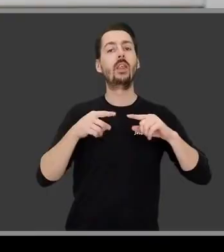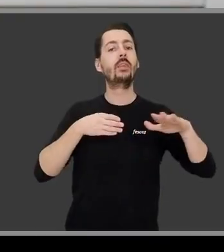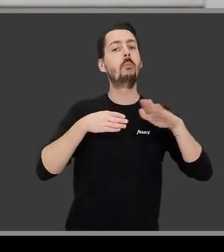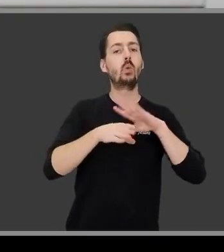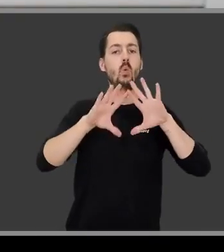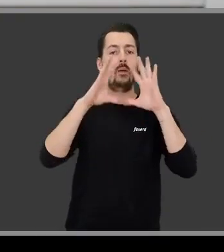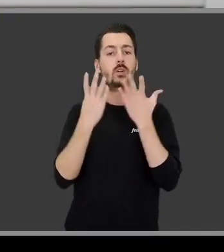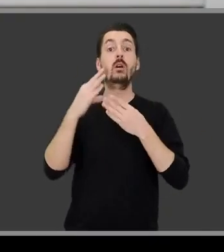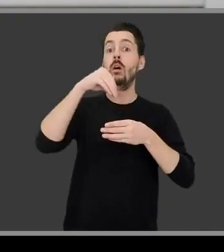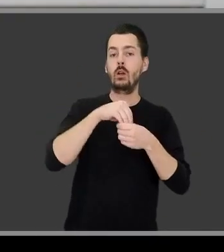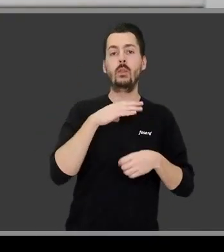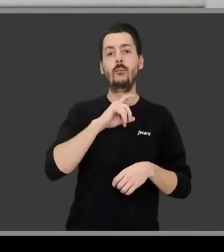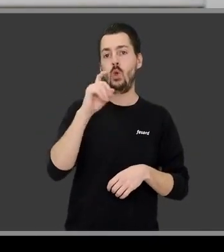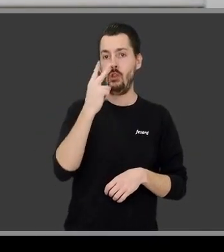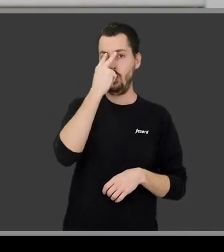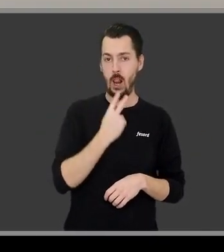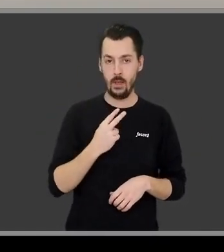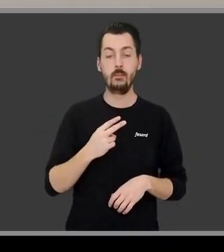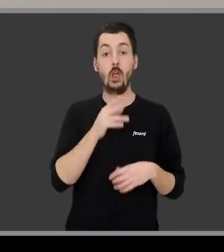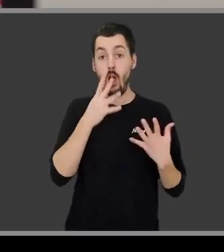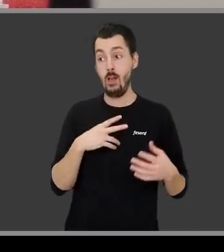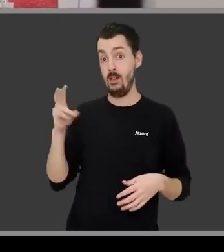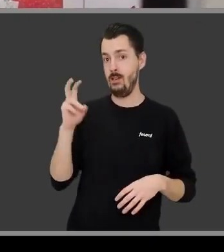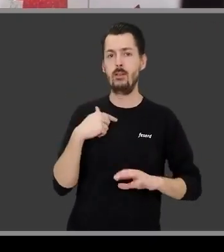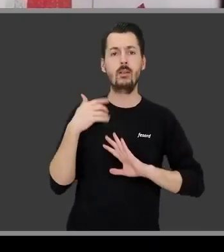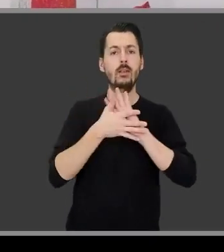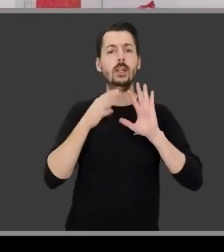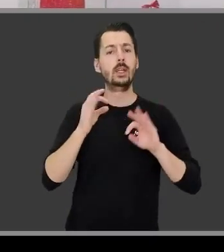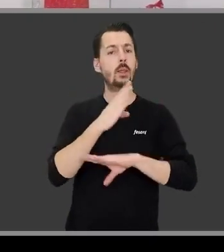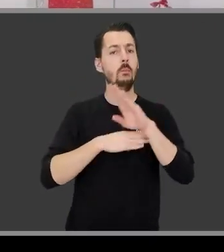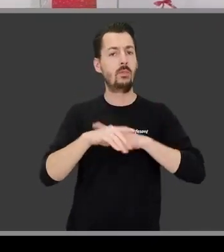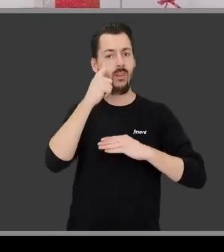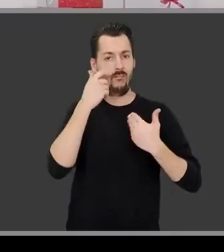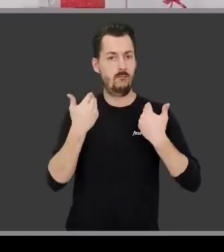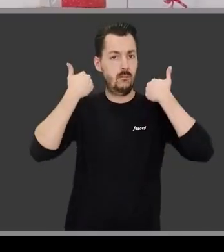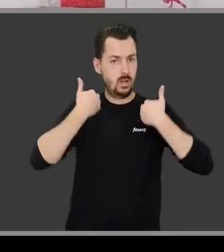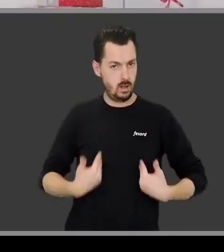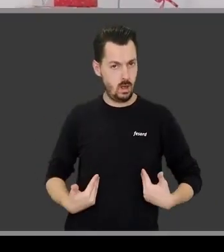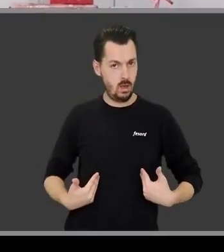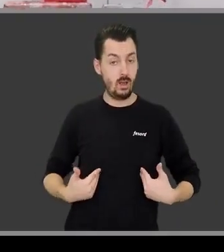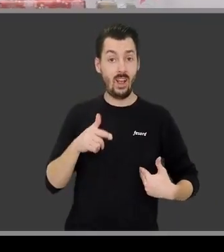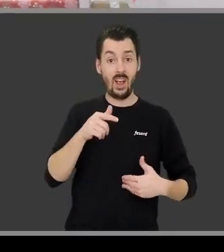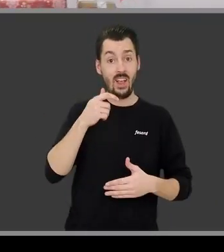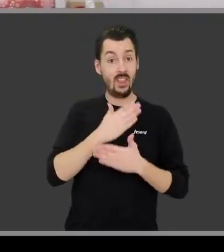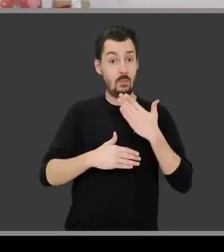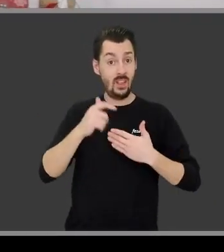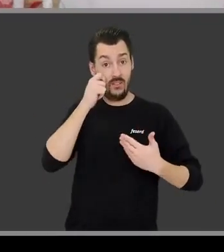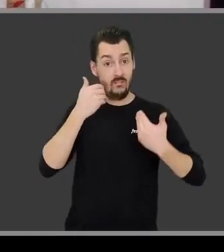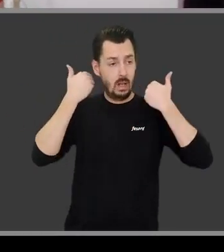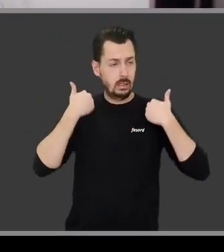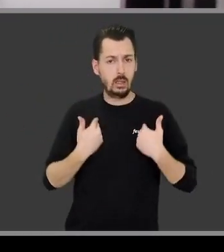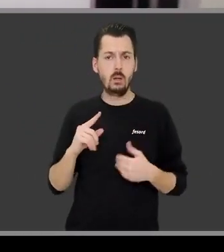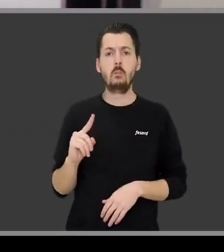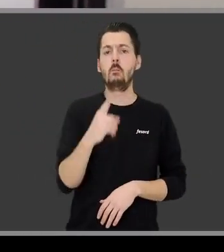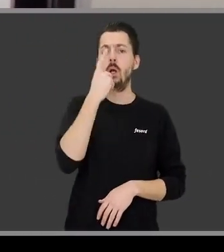the ONCE Foundation. Today, I am here to speak of physical disability. Physical disability is one